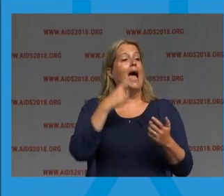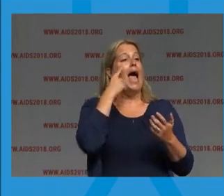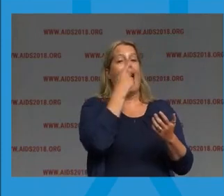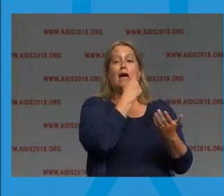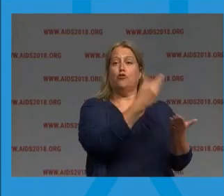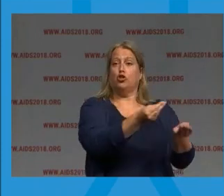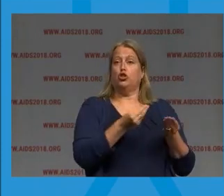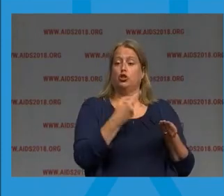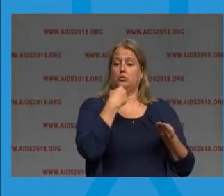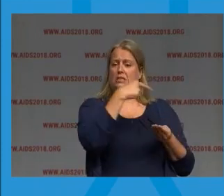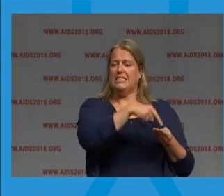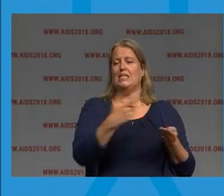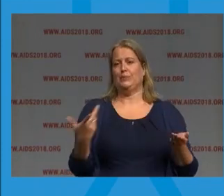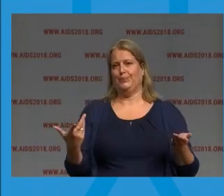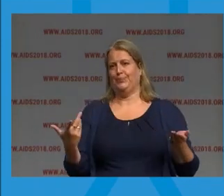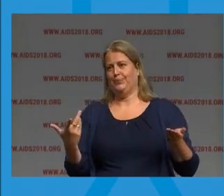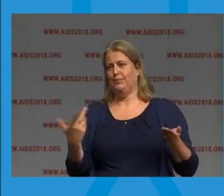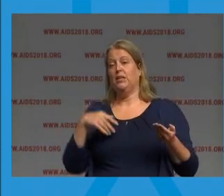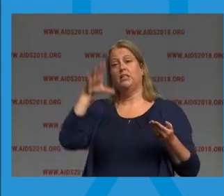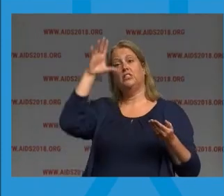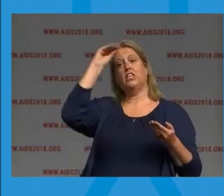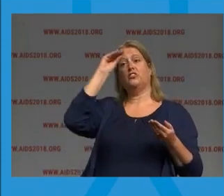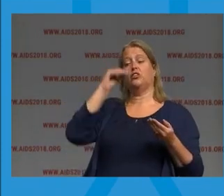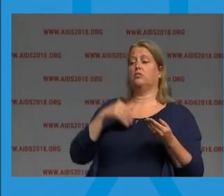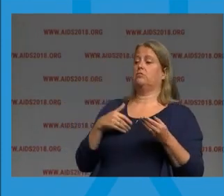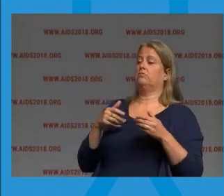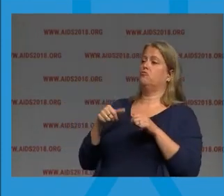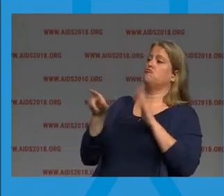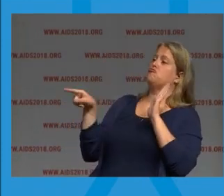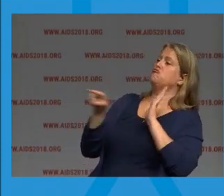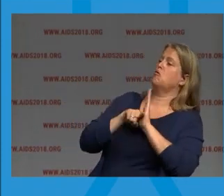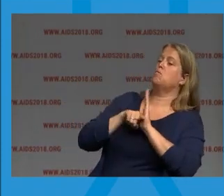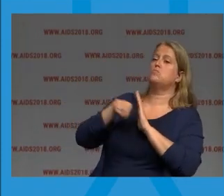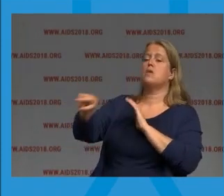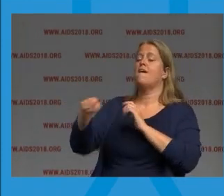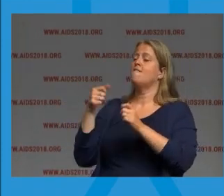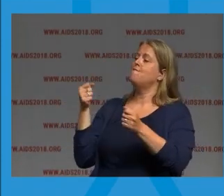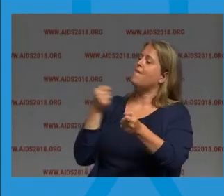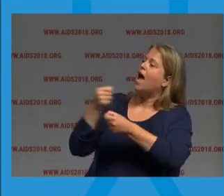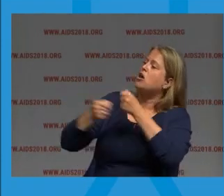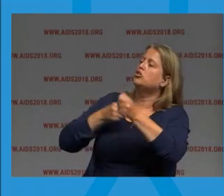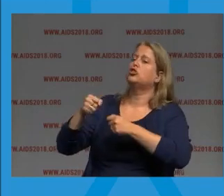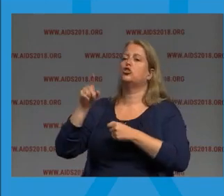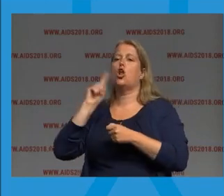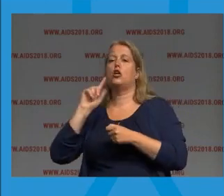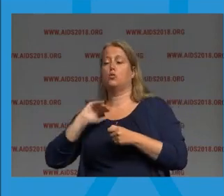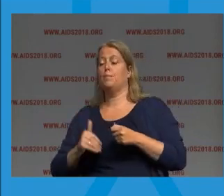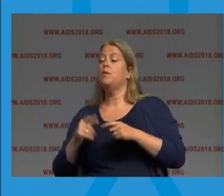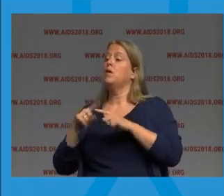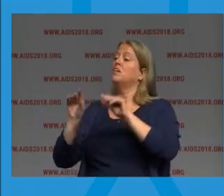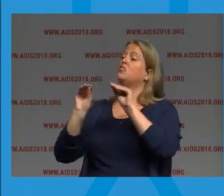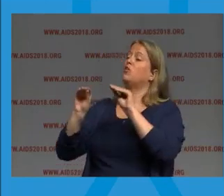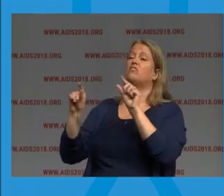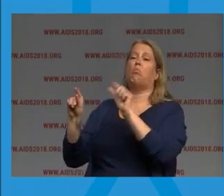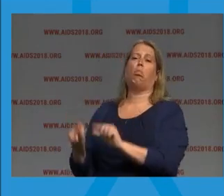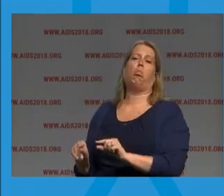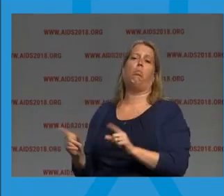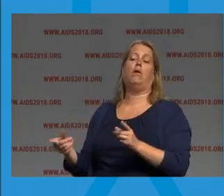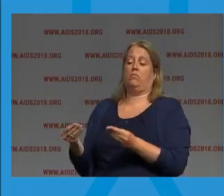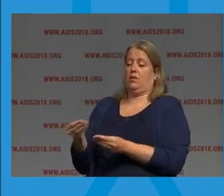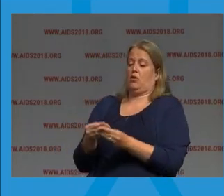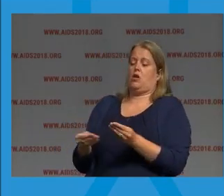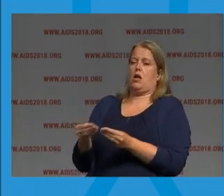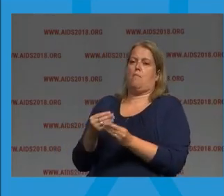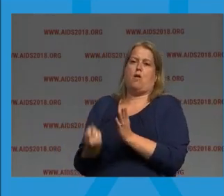is driven by harmful gender norms, violence against women and girls, as well as poor education and limited economic